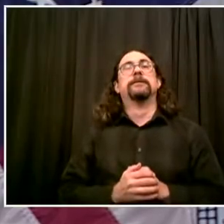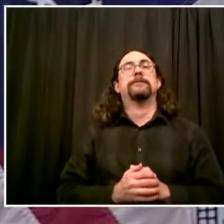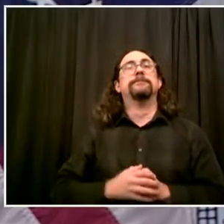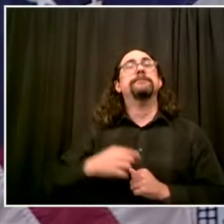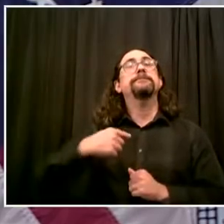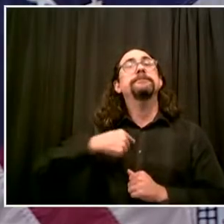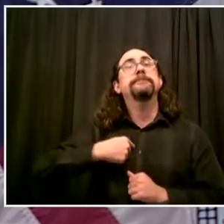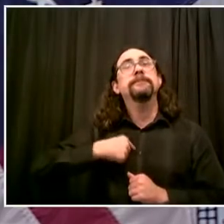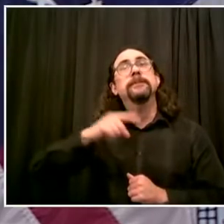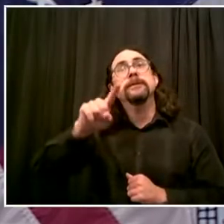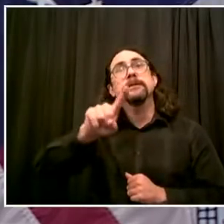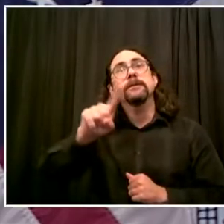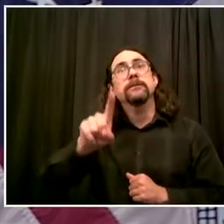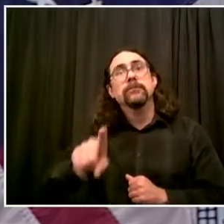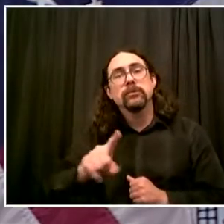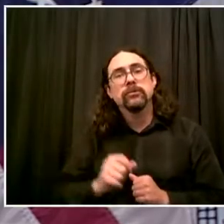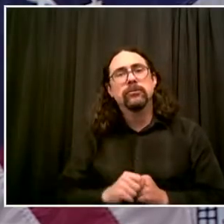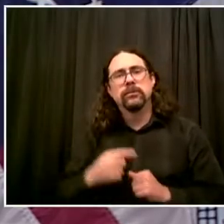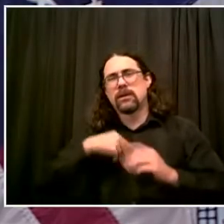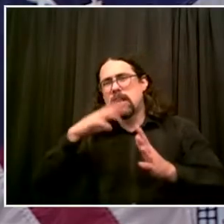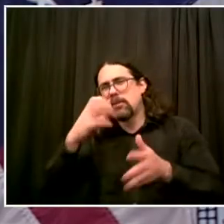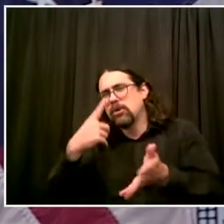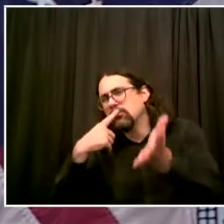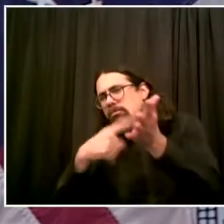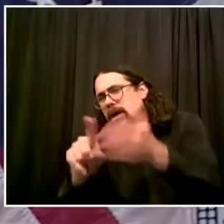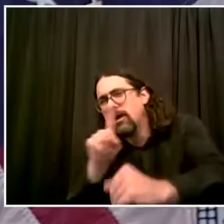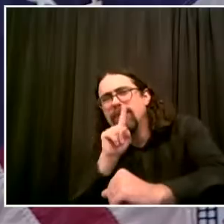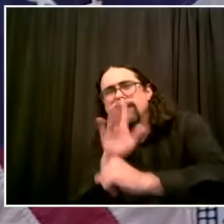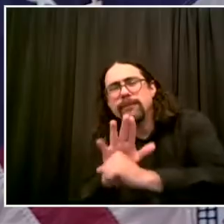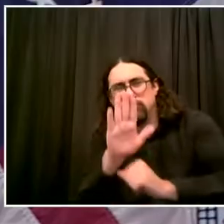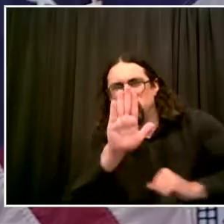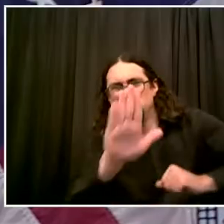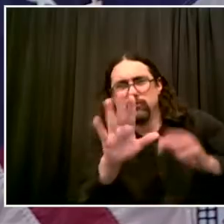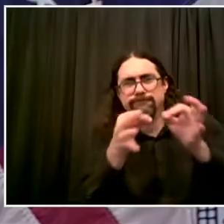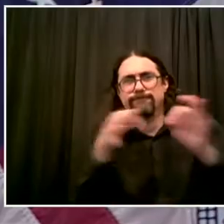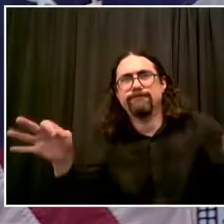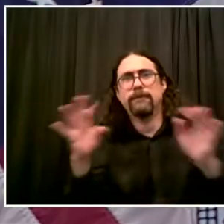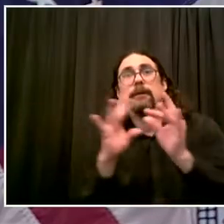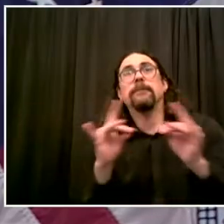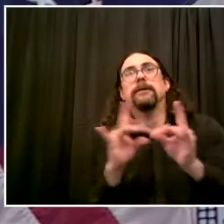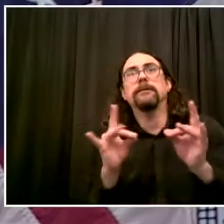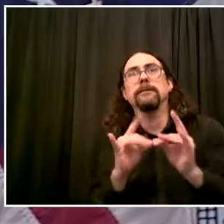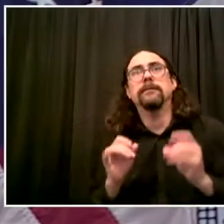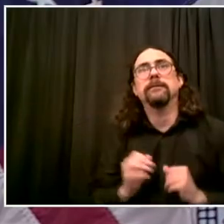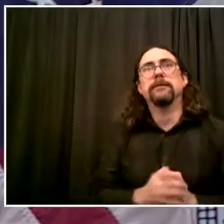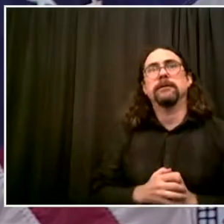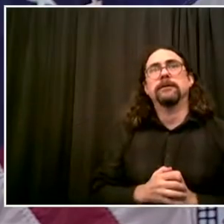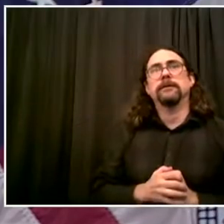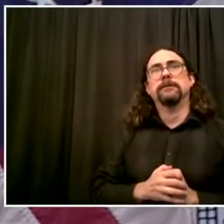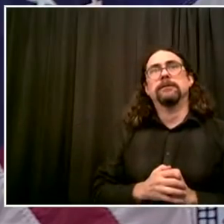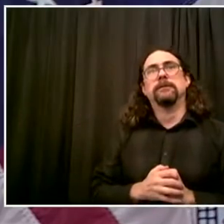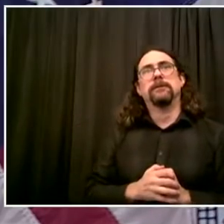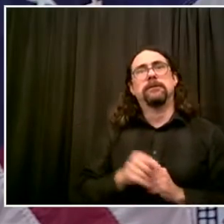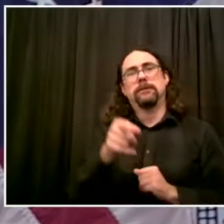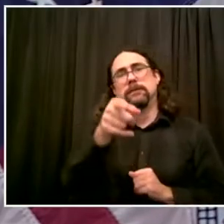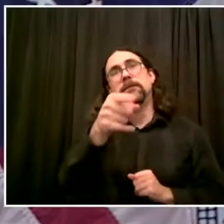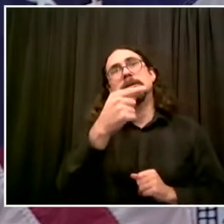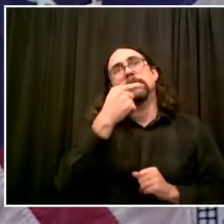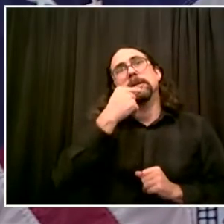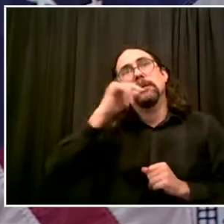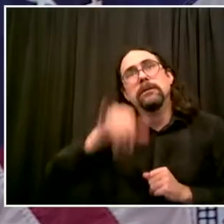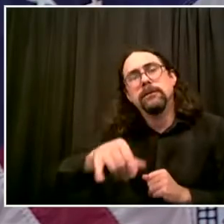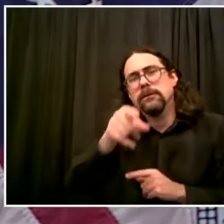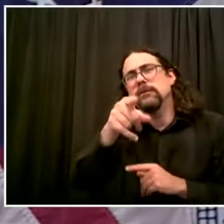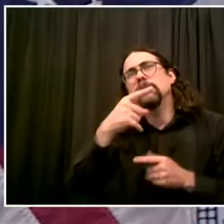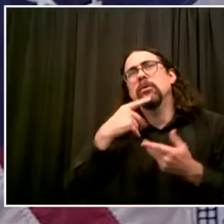get $1 billion out of some labor concessions? Could you talk a little bit about, is that the upper amount, and what sort